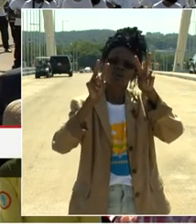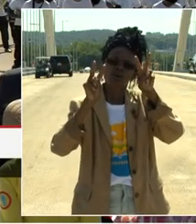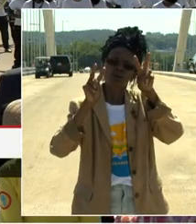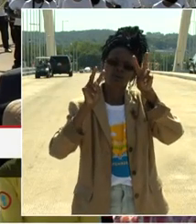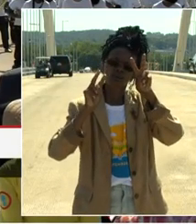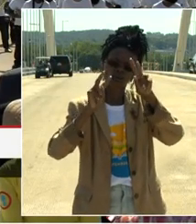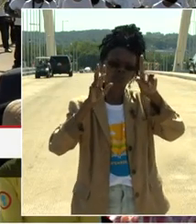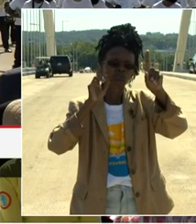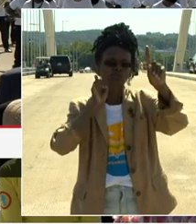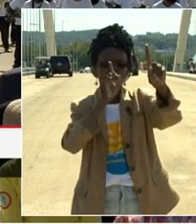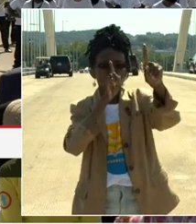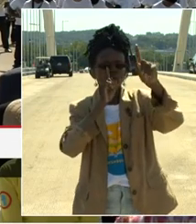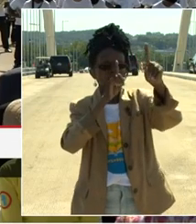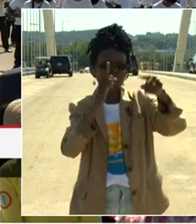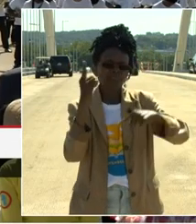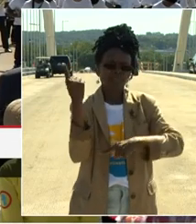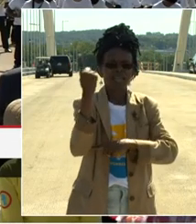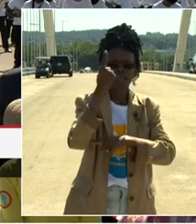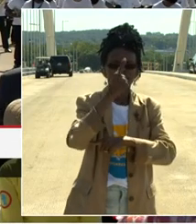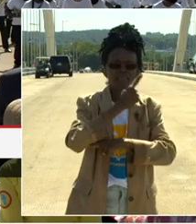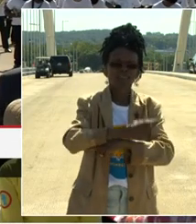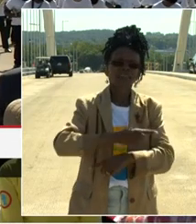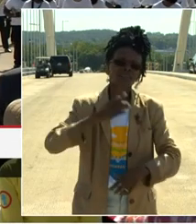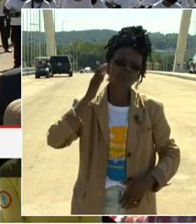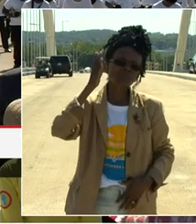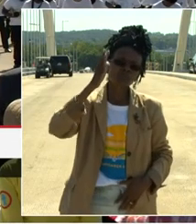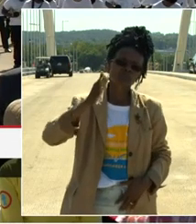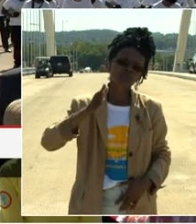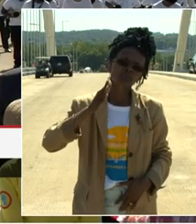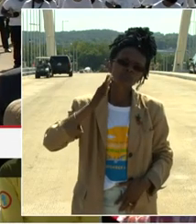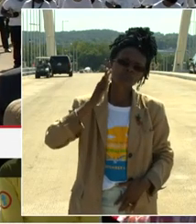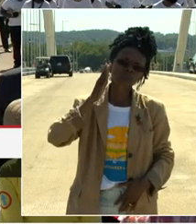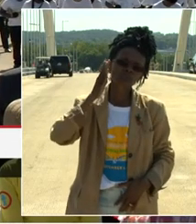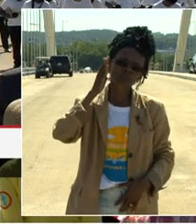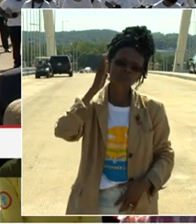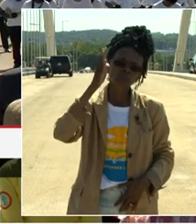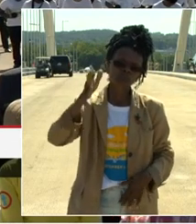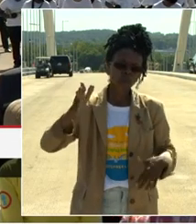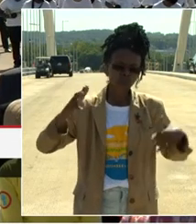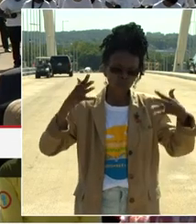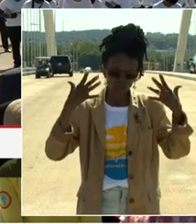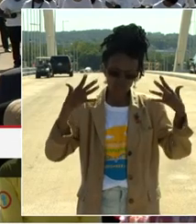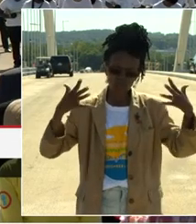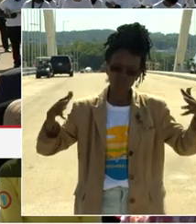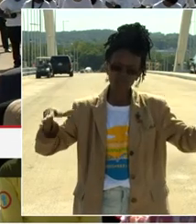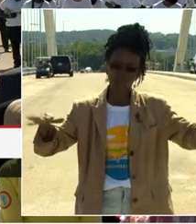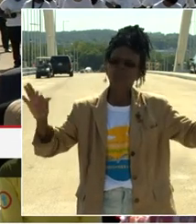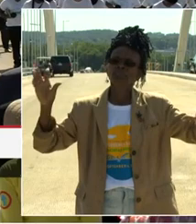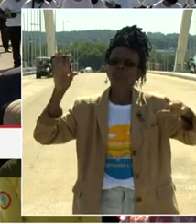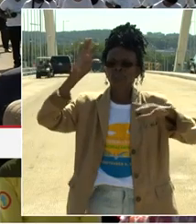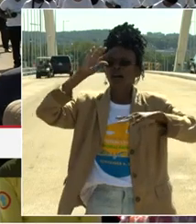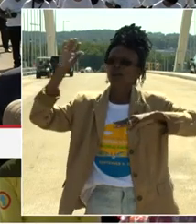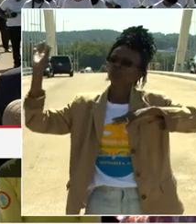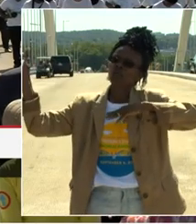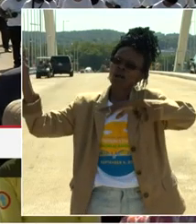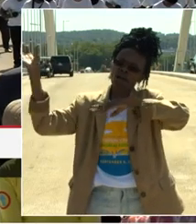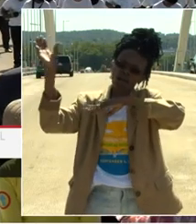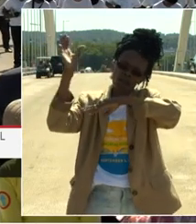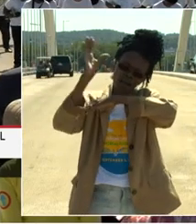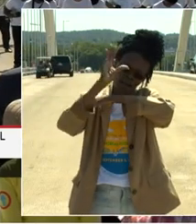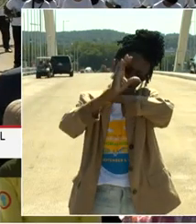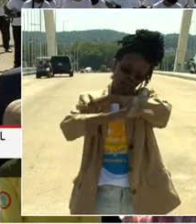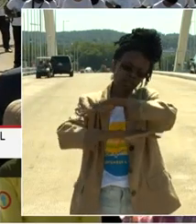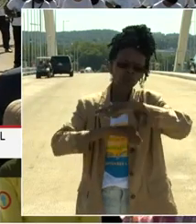until the day is done. Let us